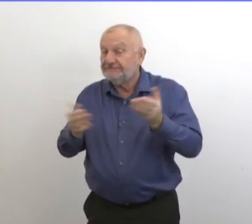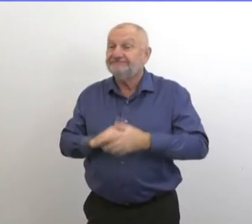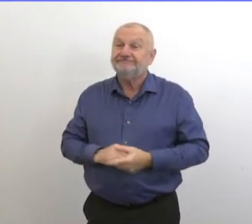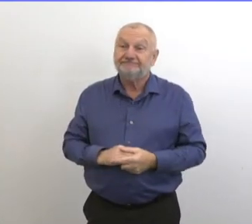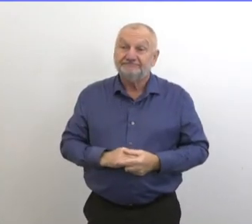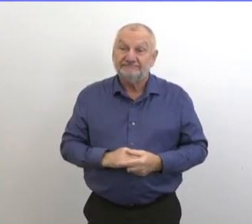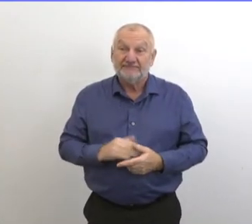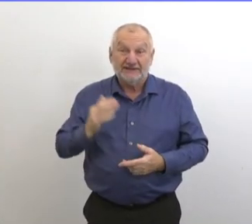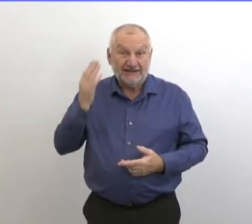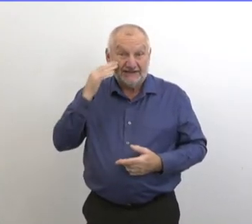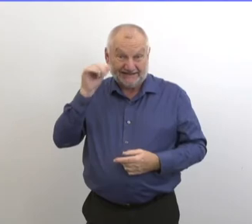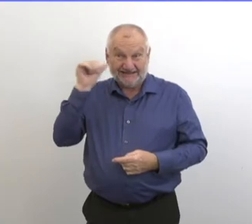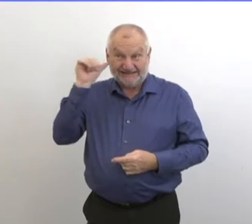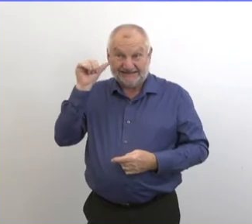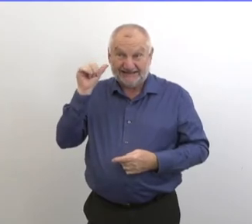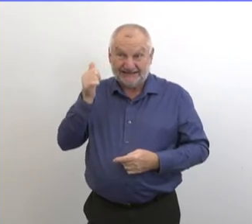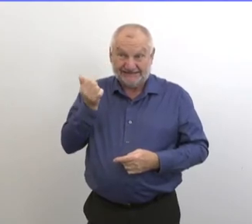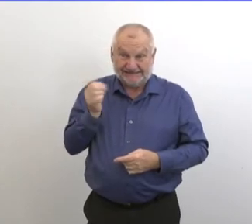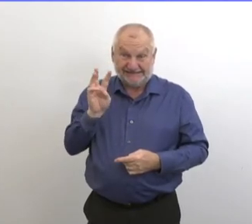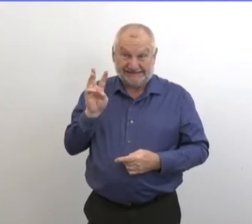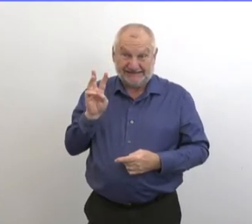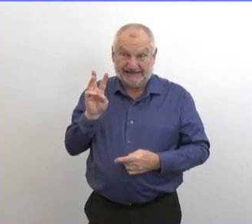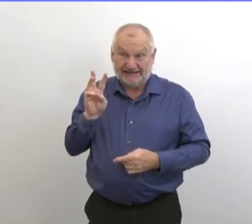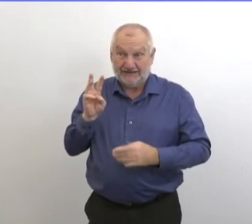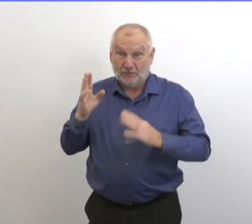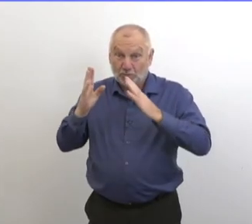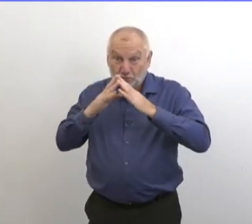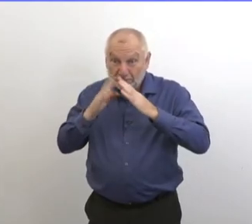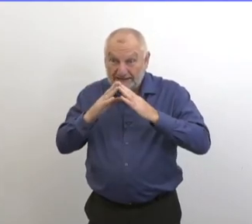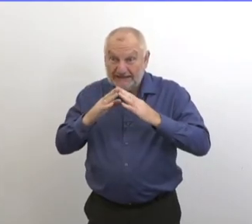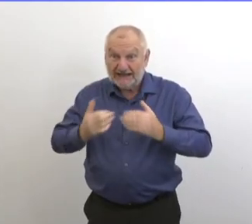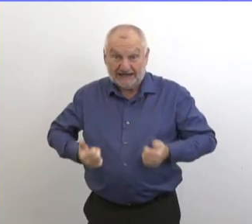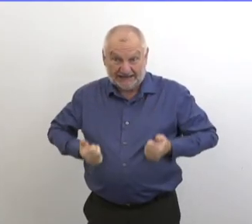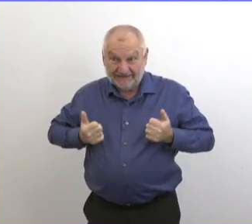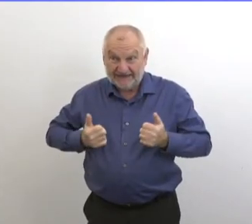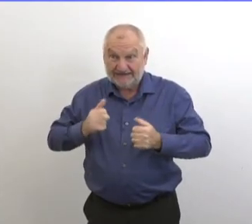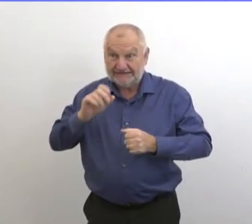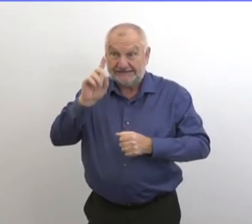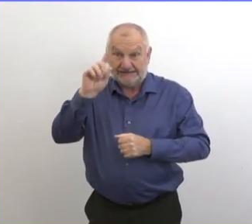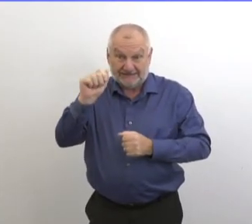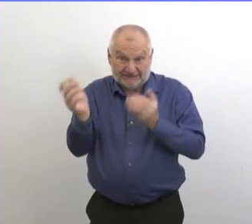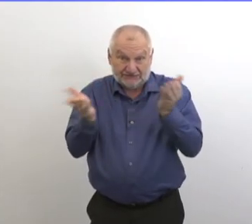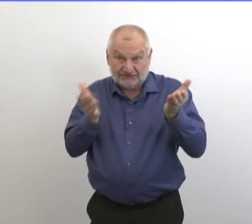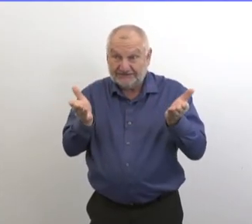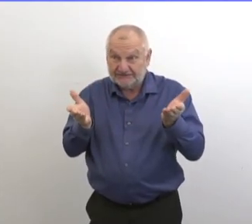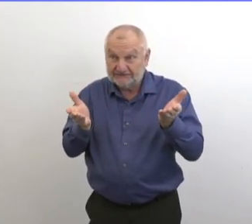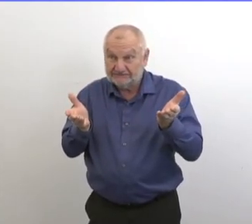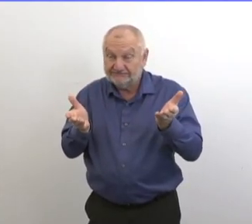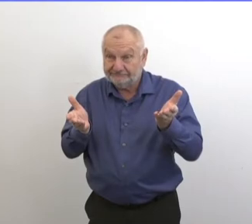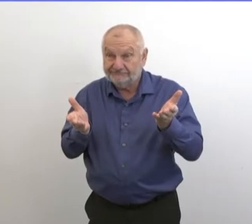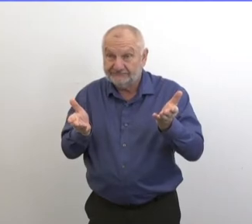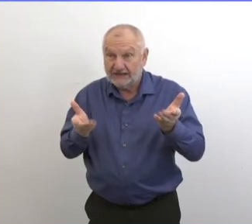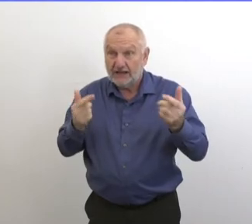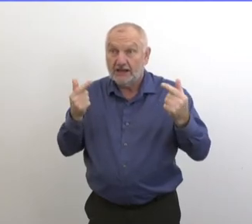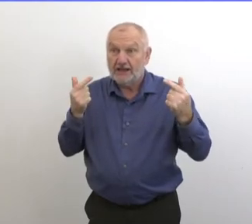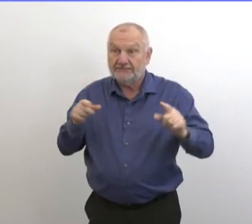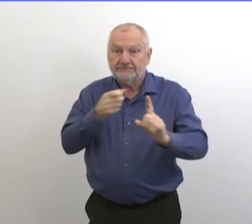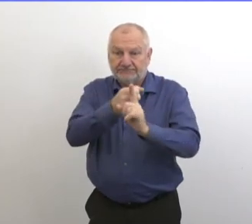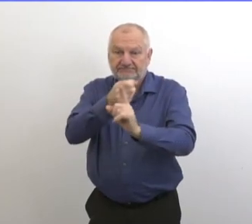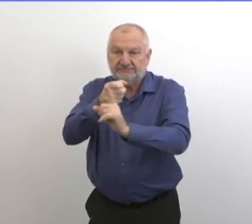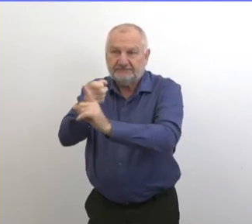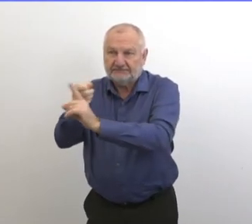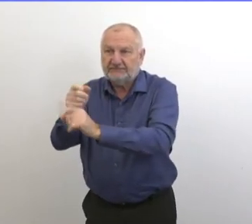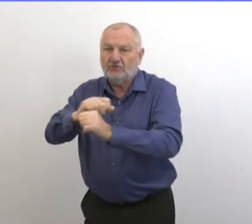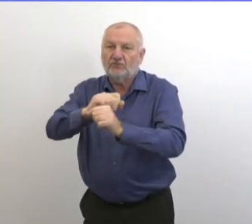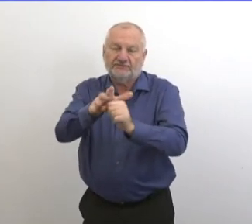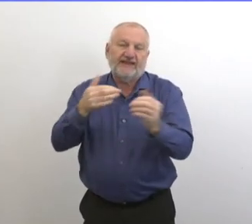agencies are experiencing active cases of the virus among participants and staff. Our homeless shelters are